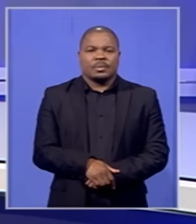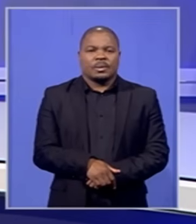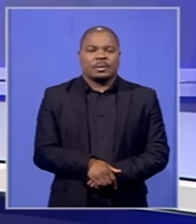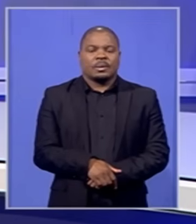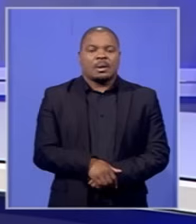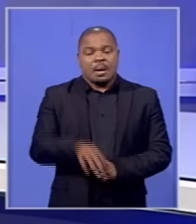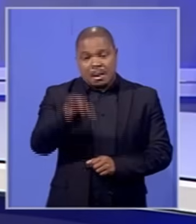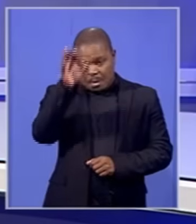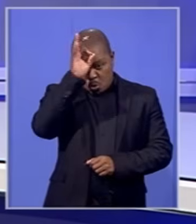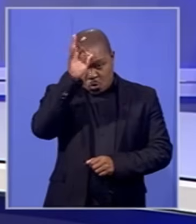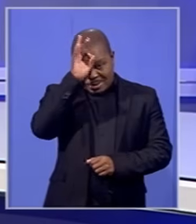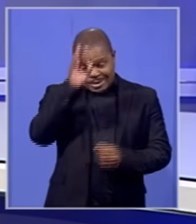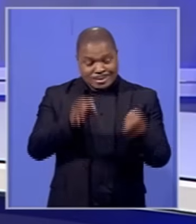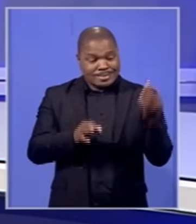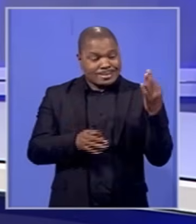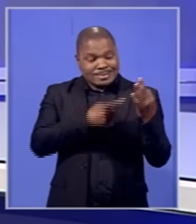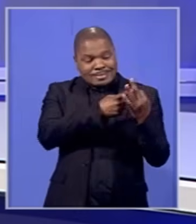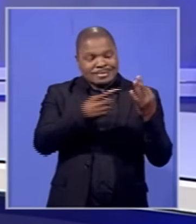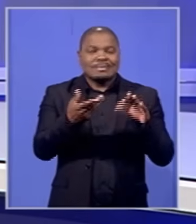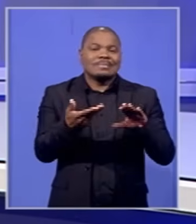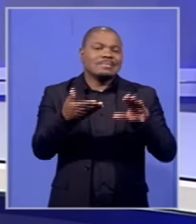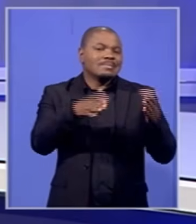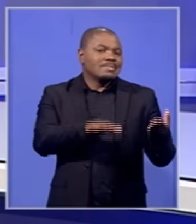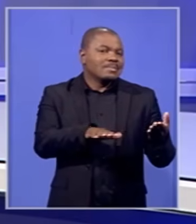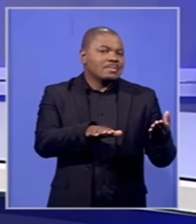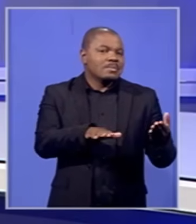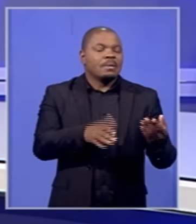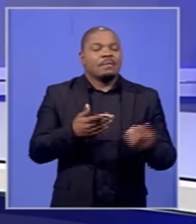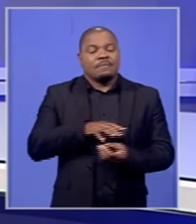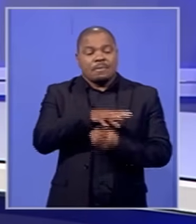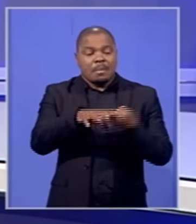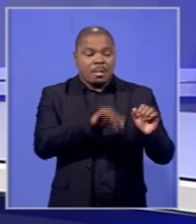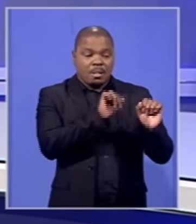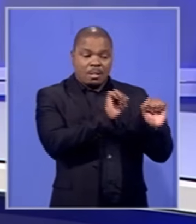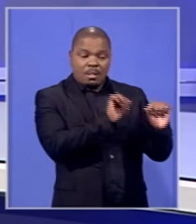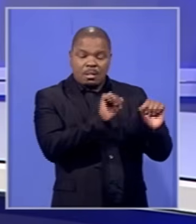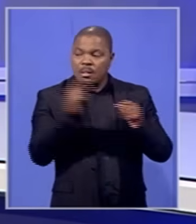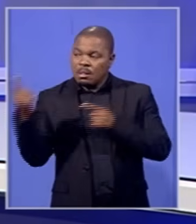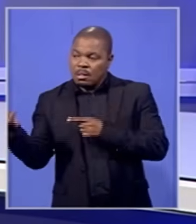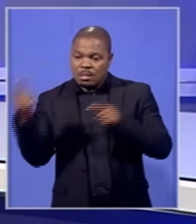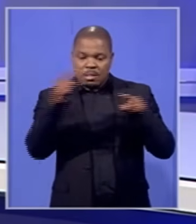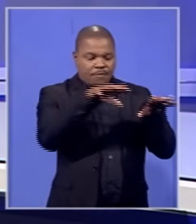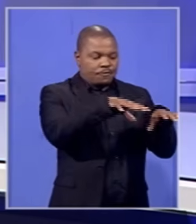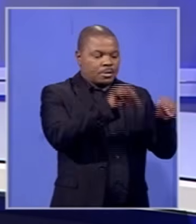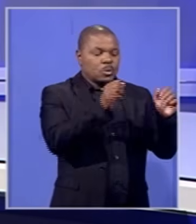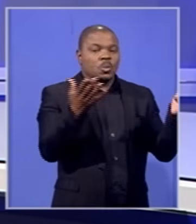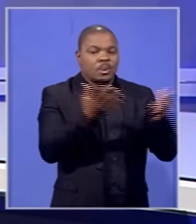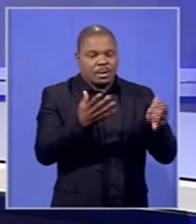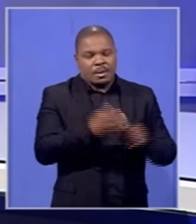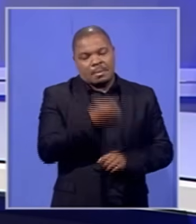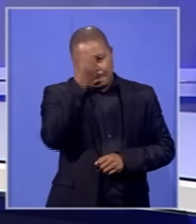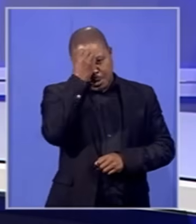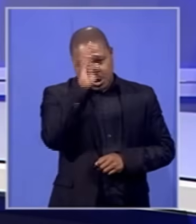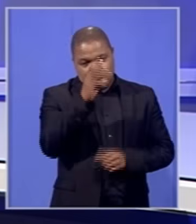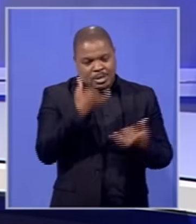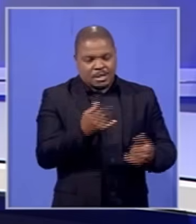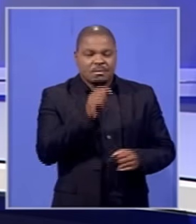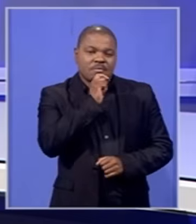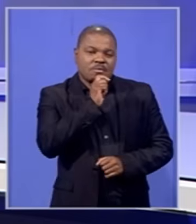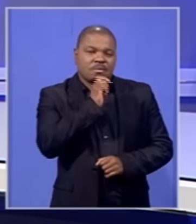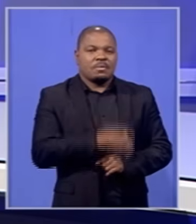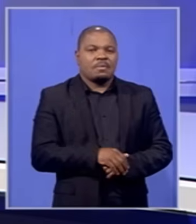Ditopo tsa mapodisi a le mararo a tlhokofetseng di tserwe ke ba malapa a bona kwa Pretoria Central Mortuary mo mosong